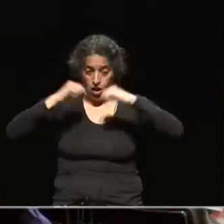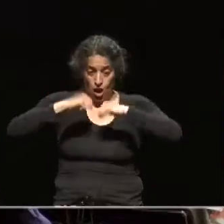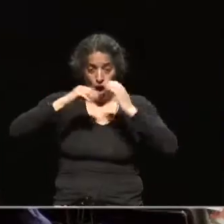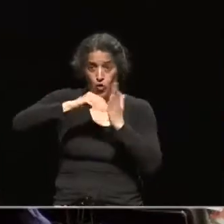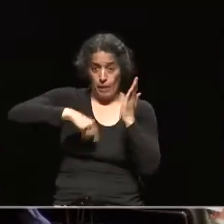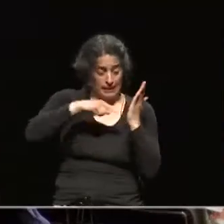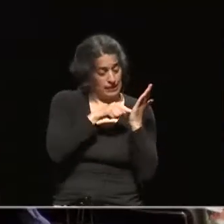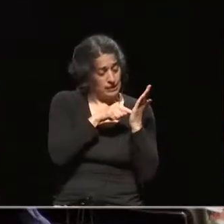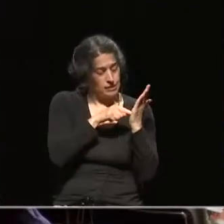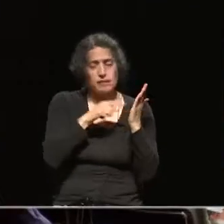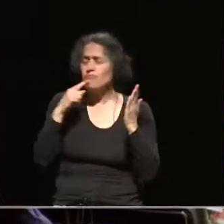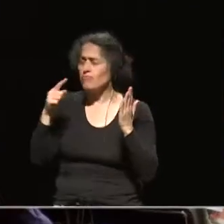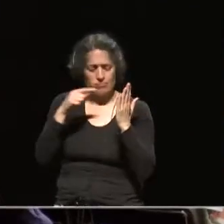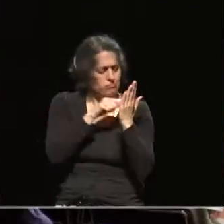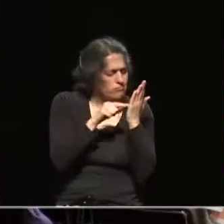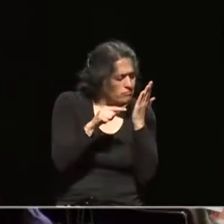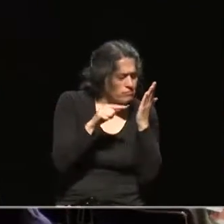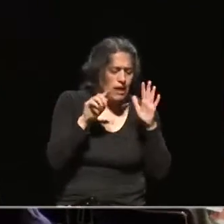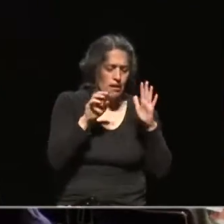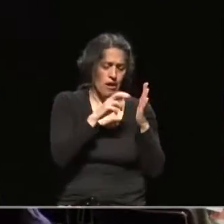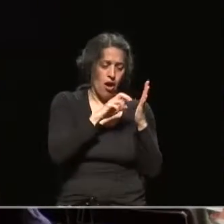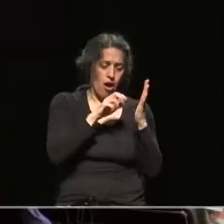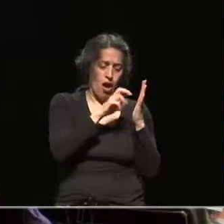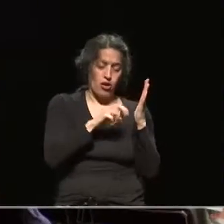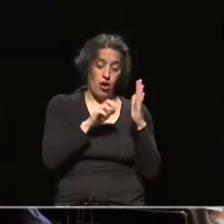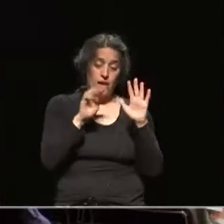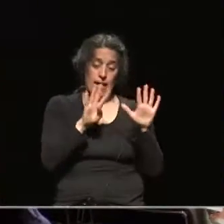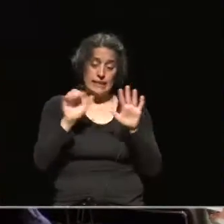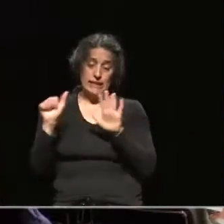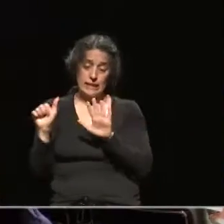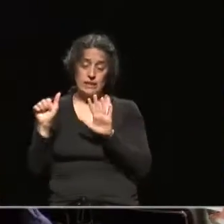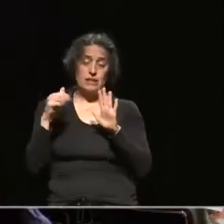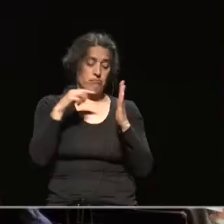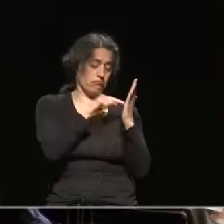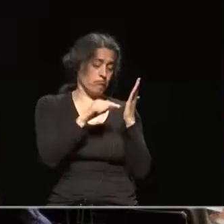elements, including good governance and